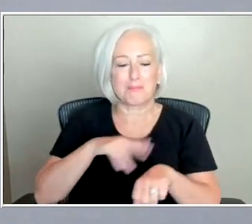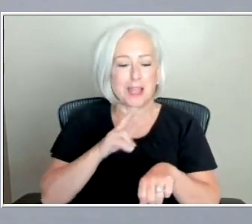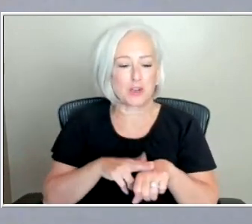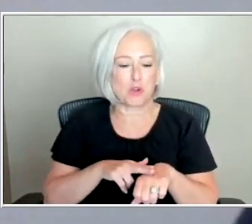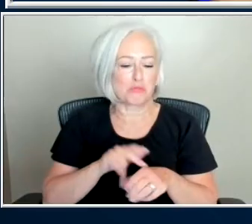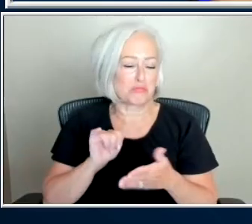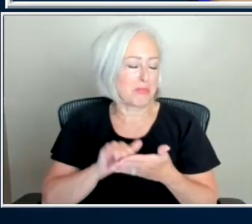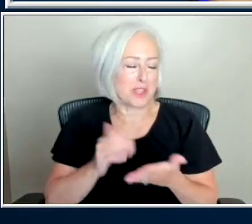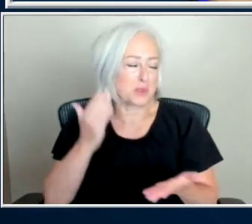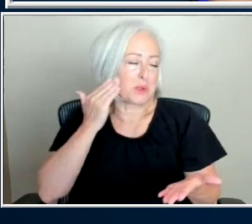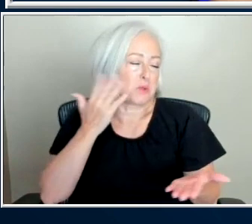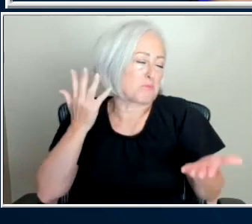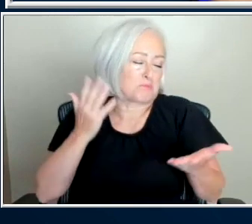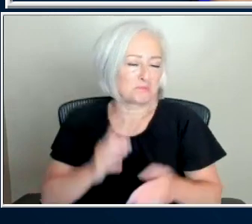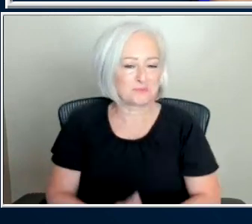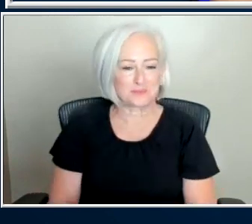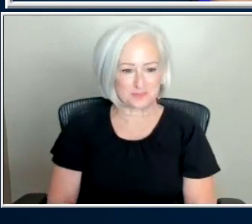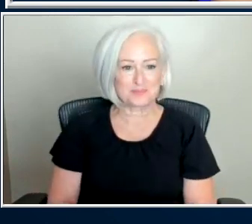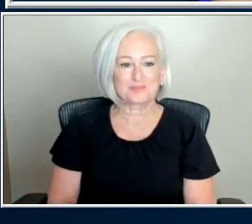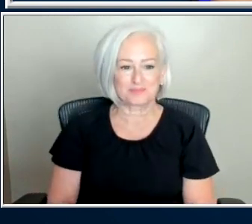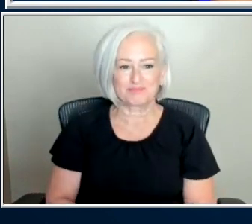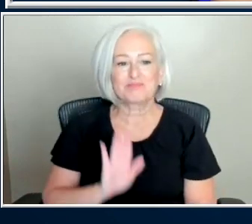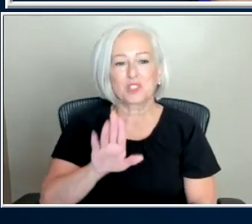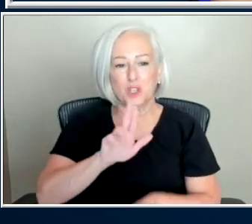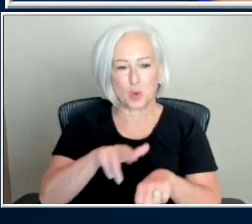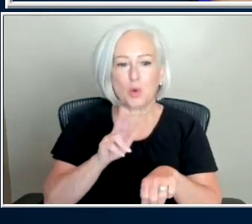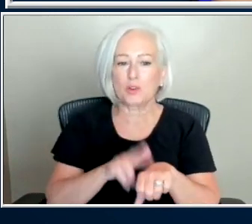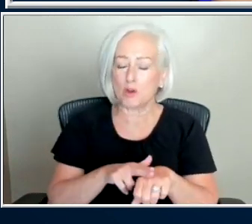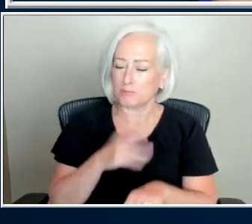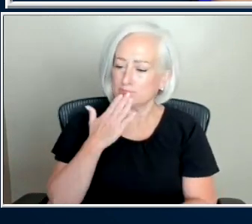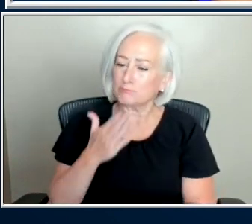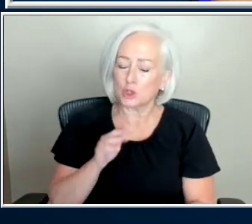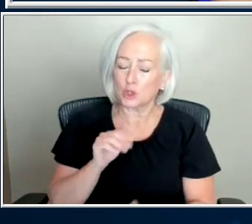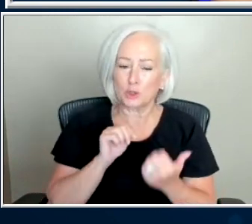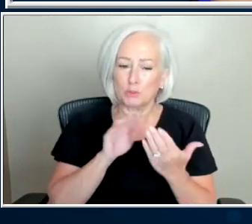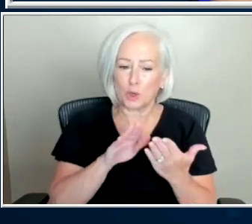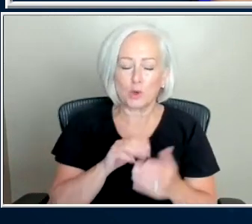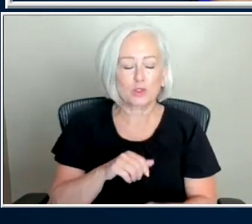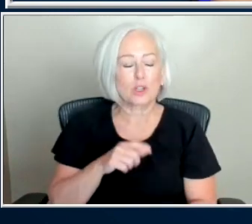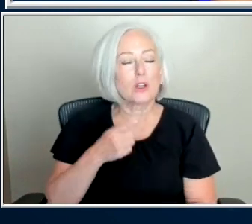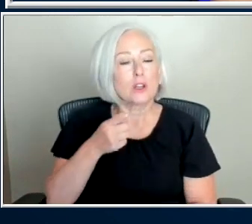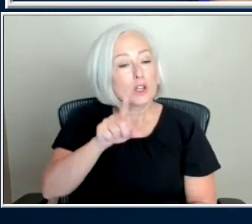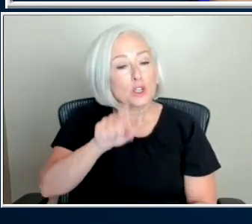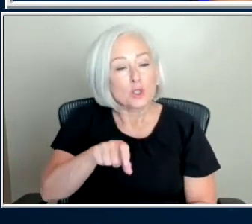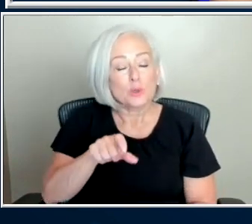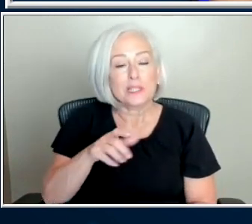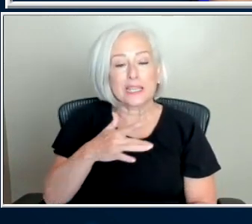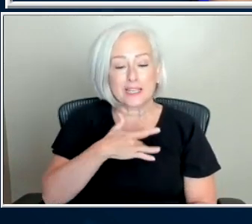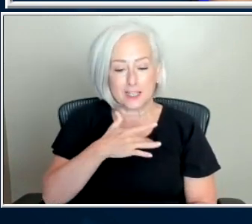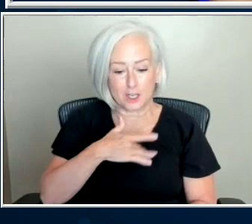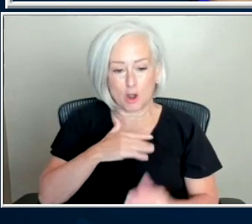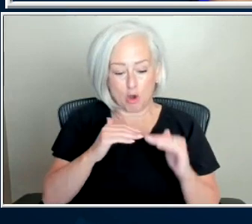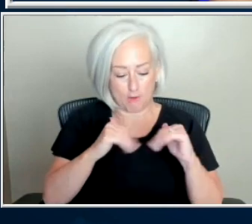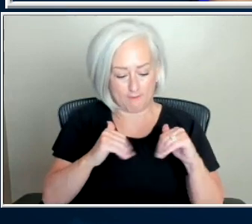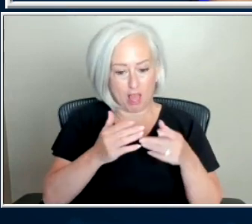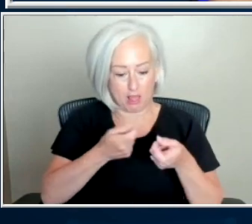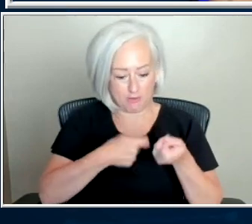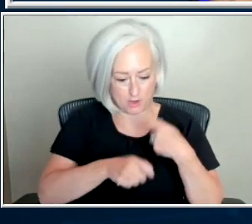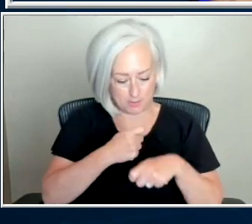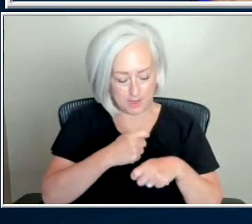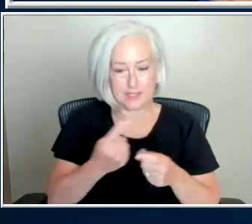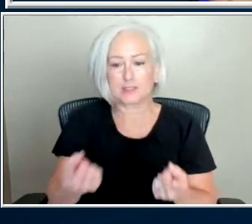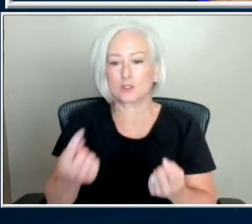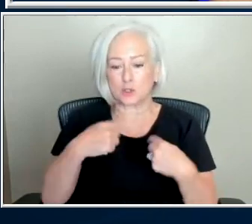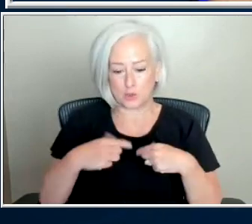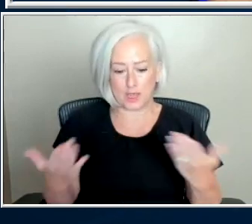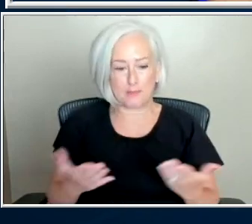way. Your norm, that's a good way of putting it. You ended up needing that heart valve replacement. You came here to the University of Kansas Health System. Did